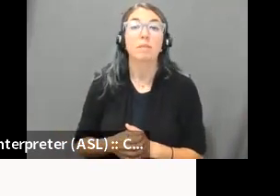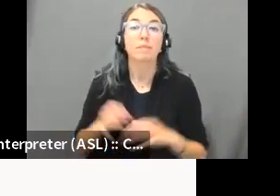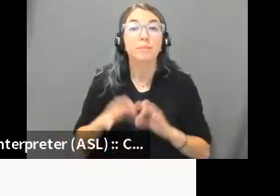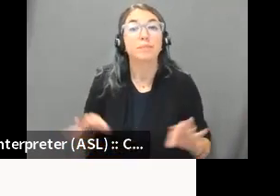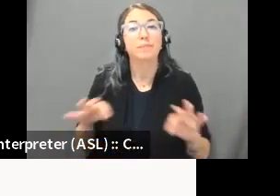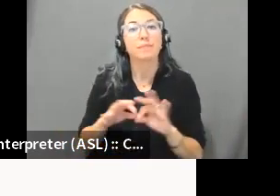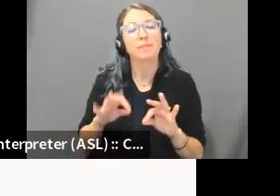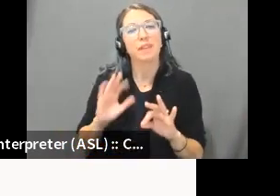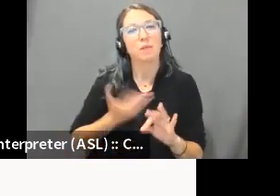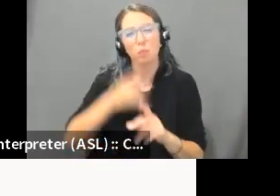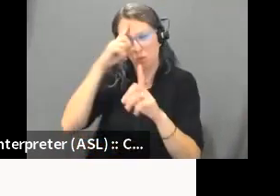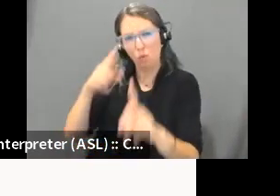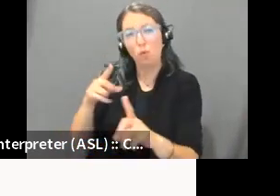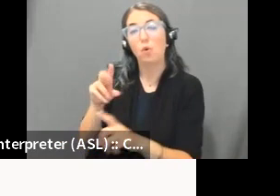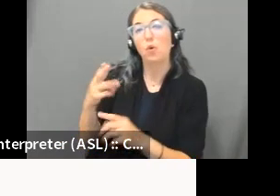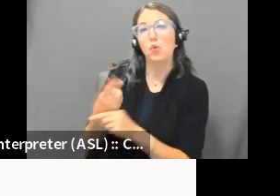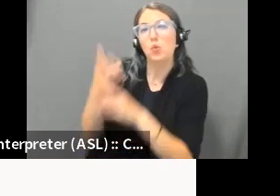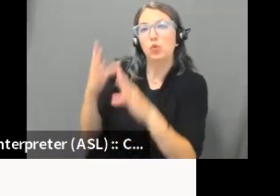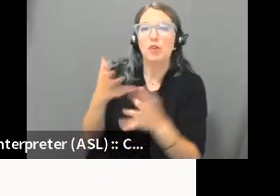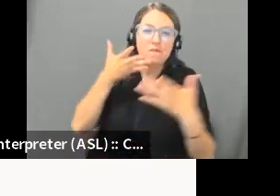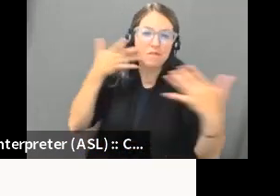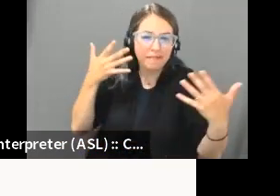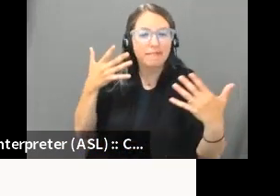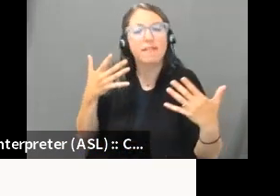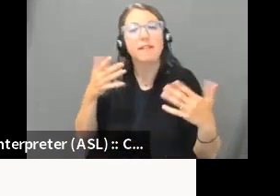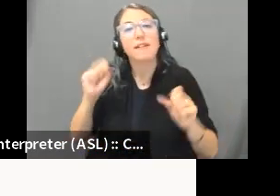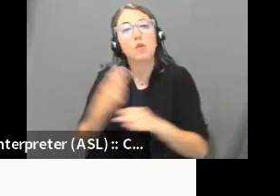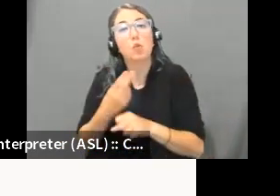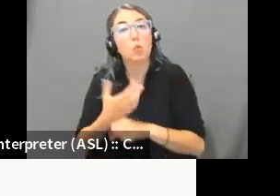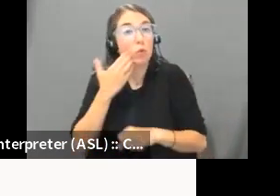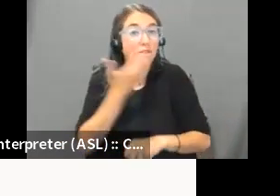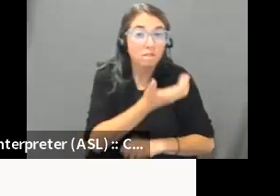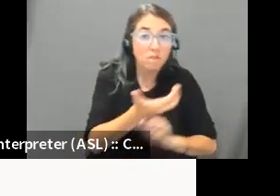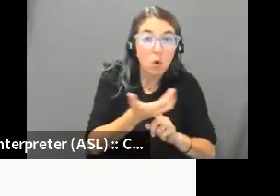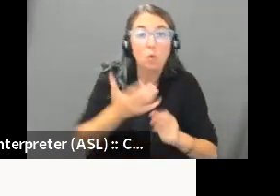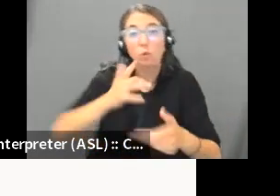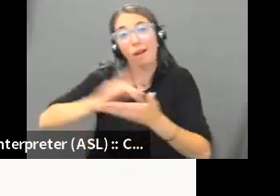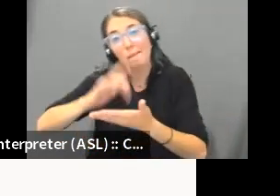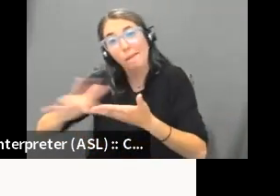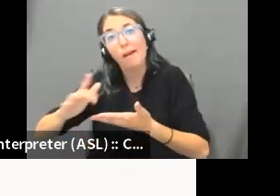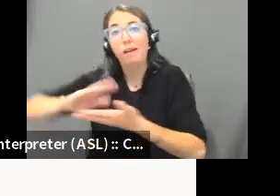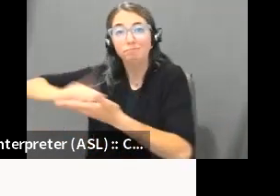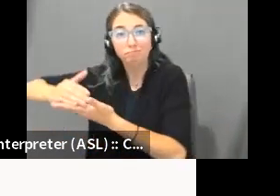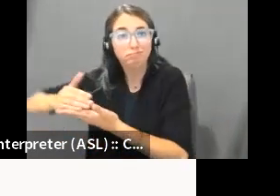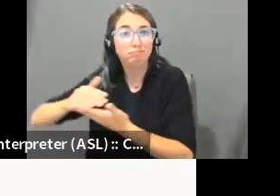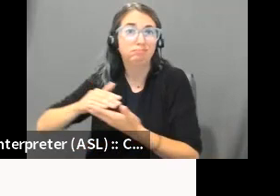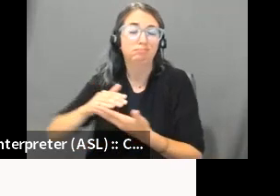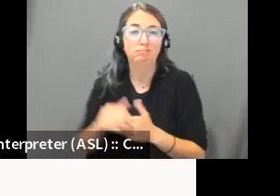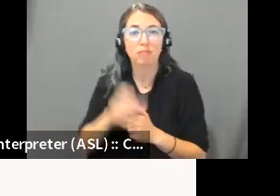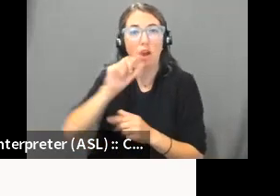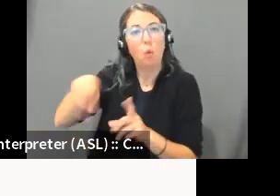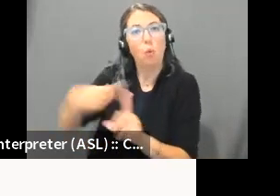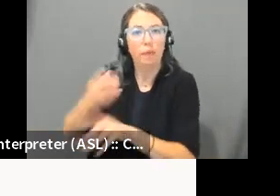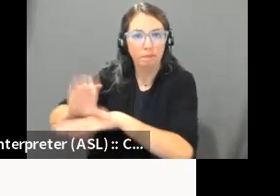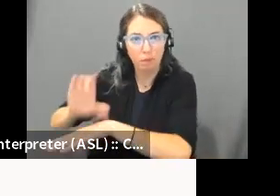and interactive and easy to use on mobile devices and laptop computers. The data visualization should be used to support